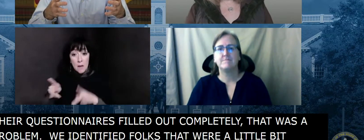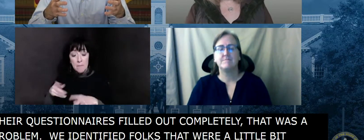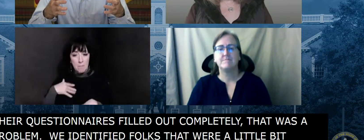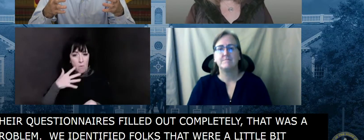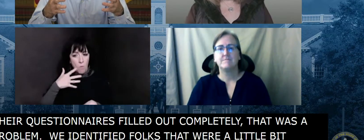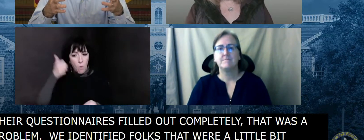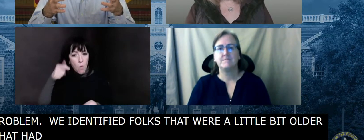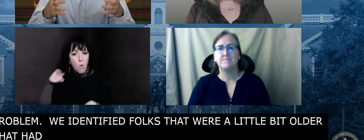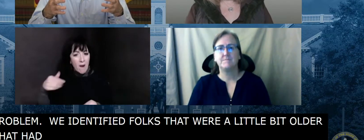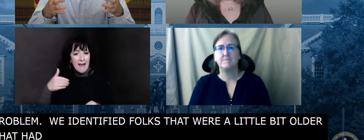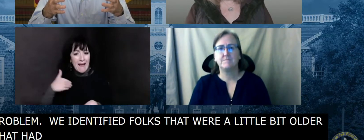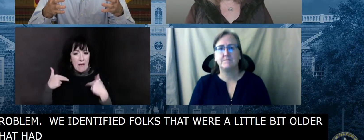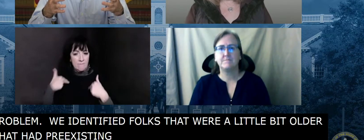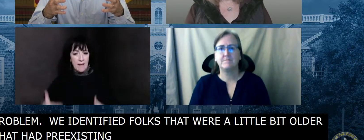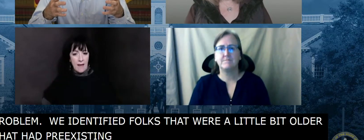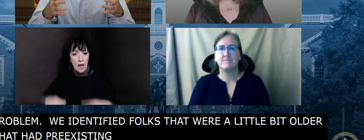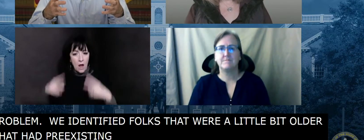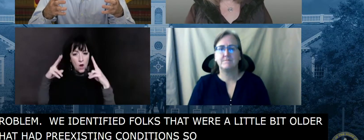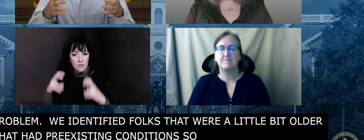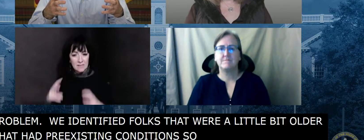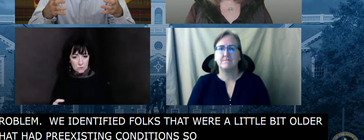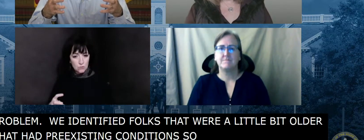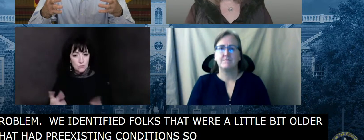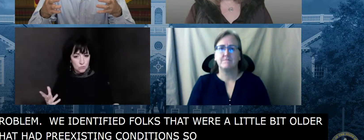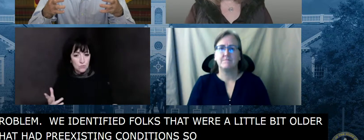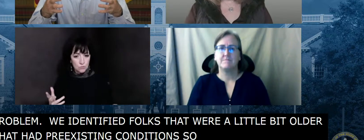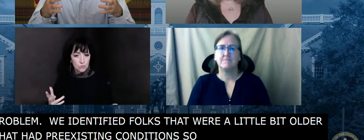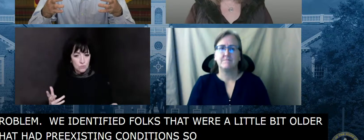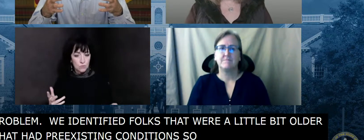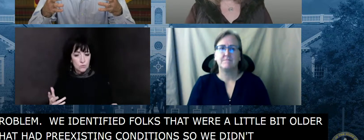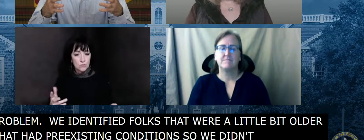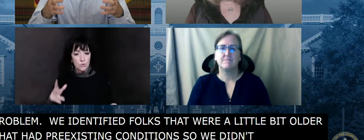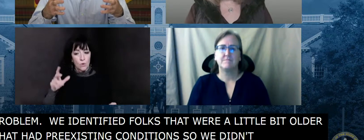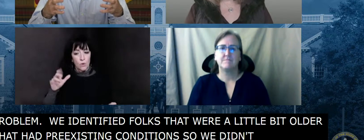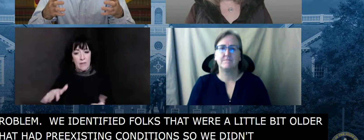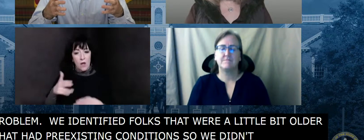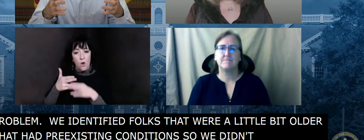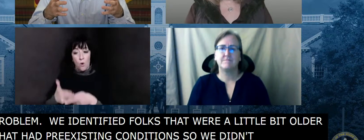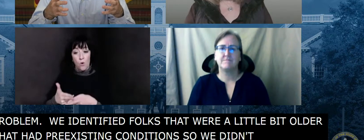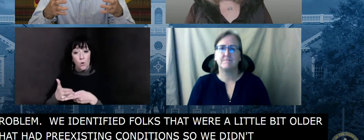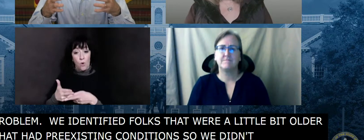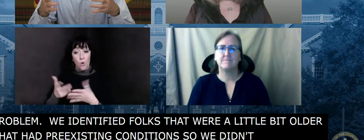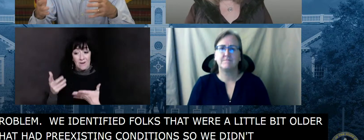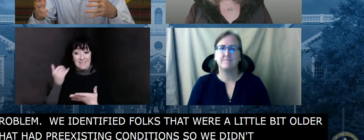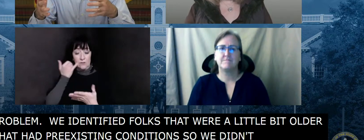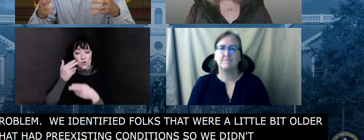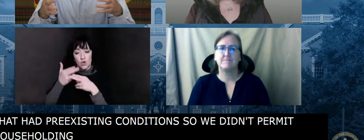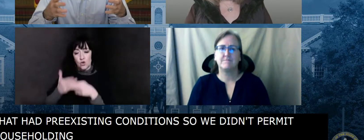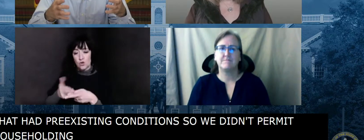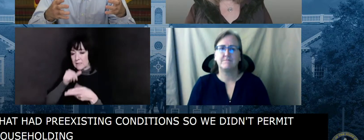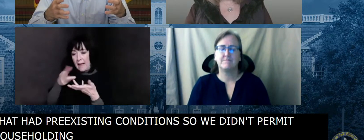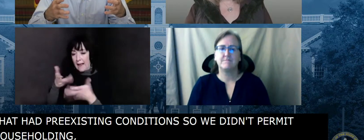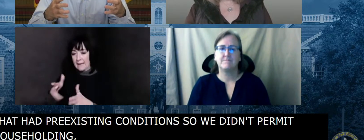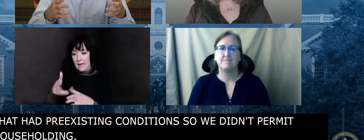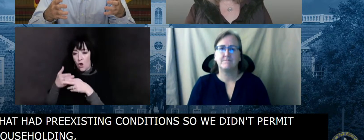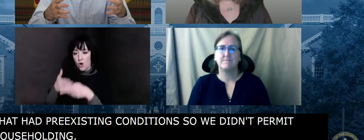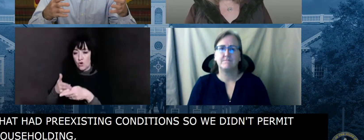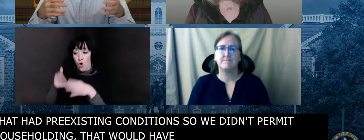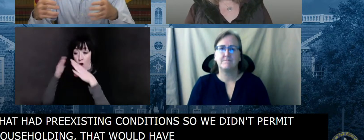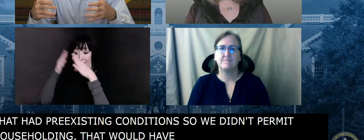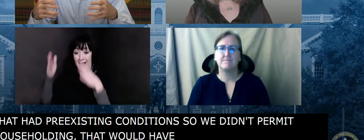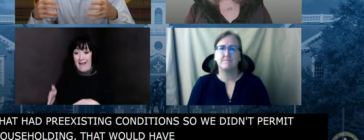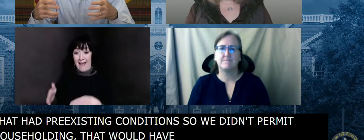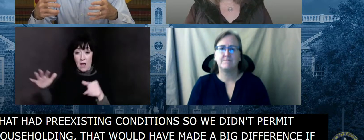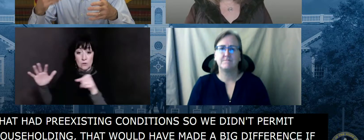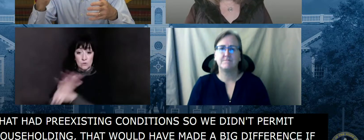conditions, and so we didn't permit householding. Householding would have made a big difference if you had put husband and wife together and